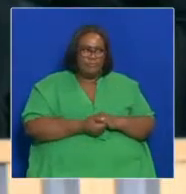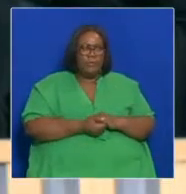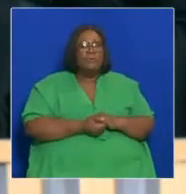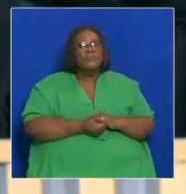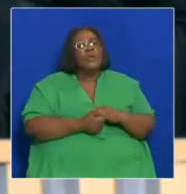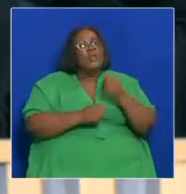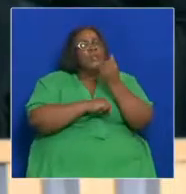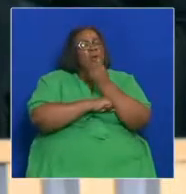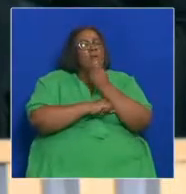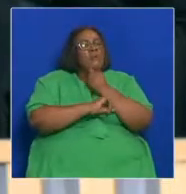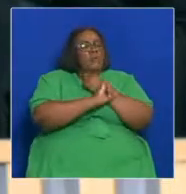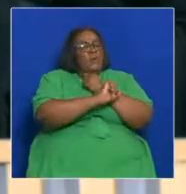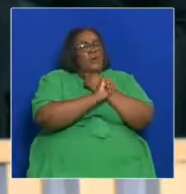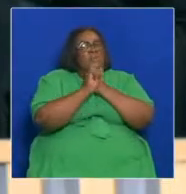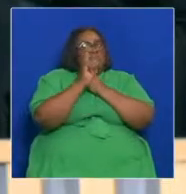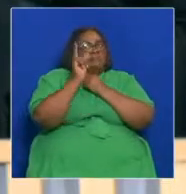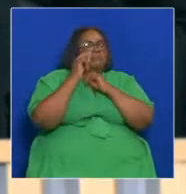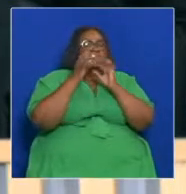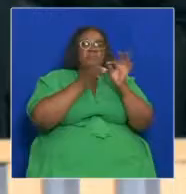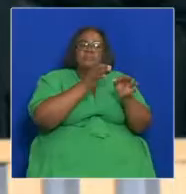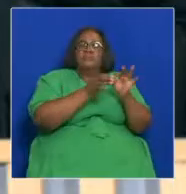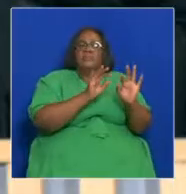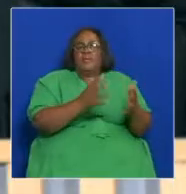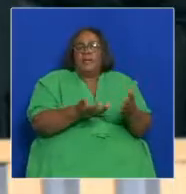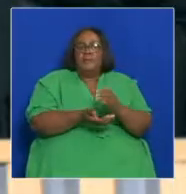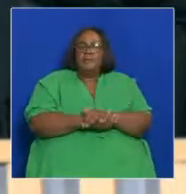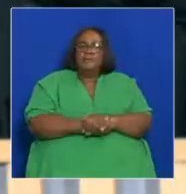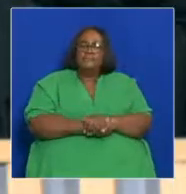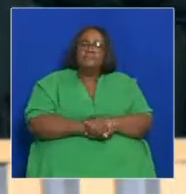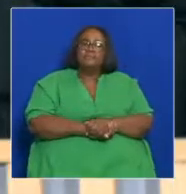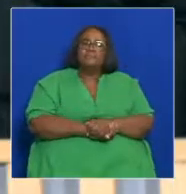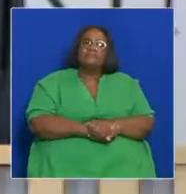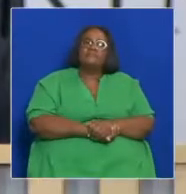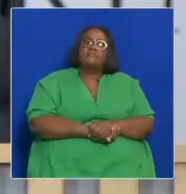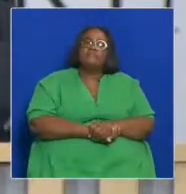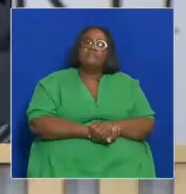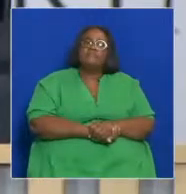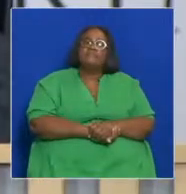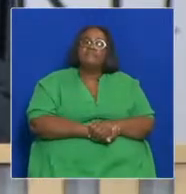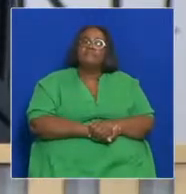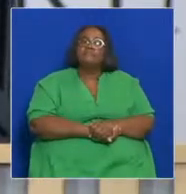is reconcilable with the position you hold?